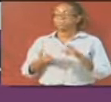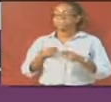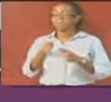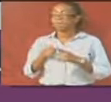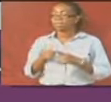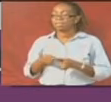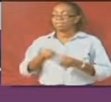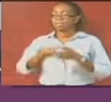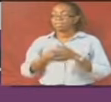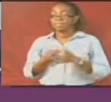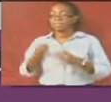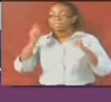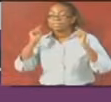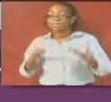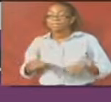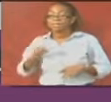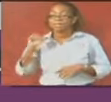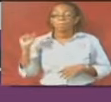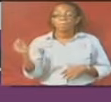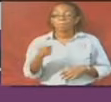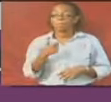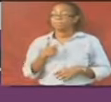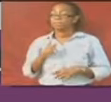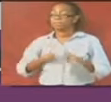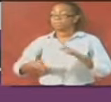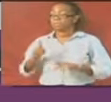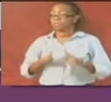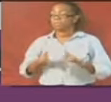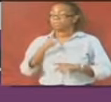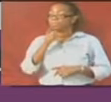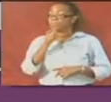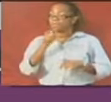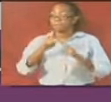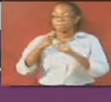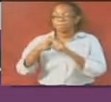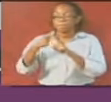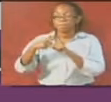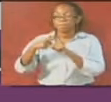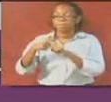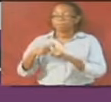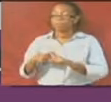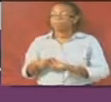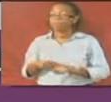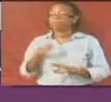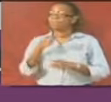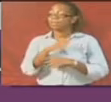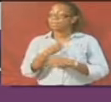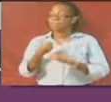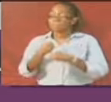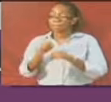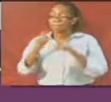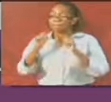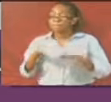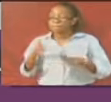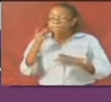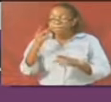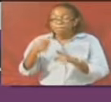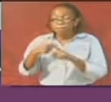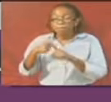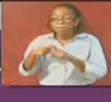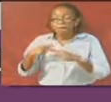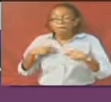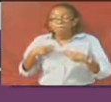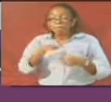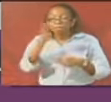all positive samples for that variant, and why wouldn't we do that? How then can we get an